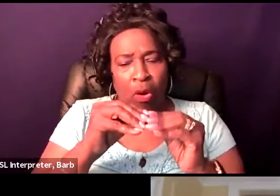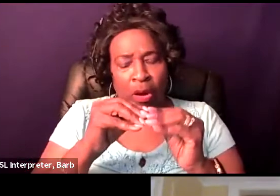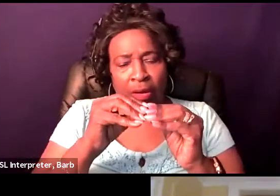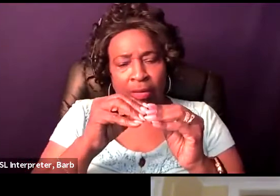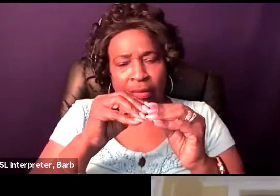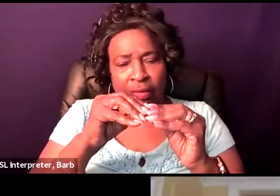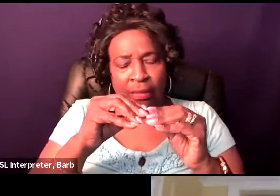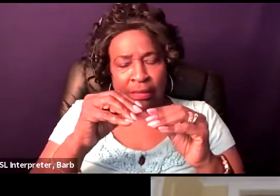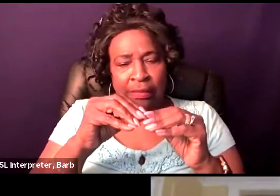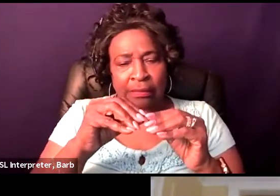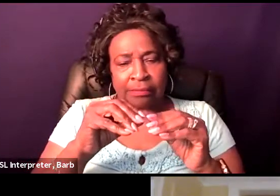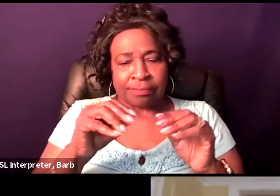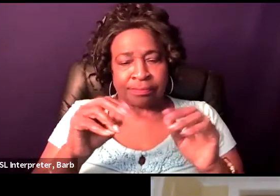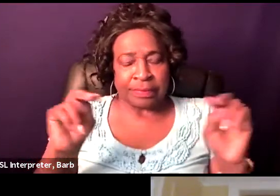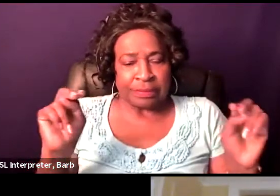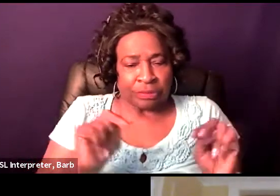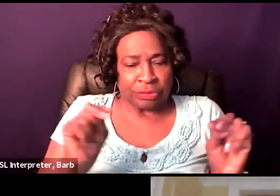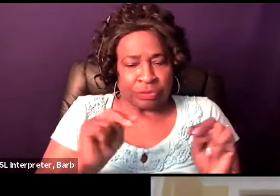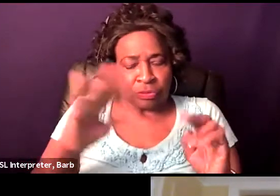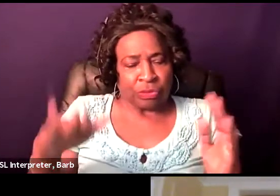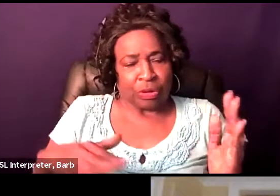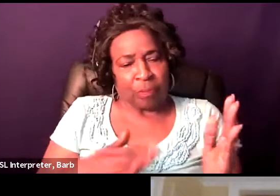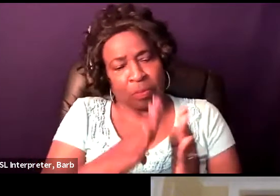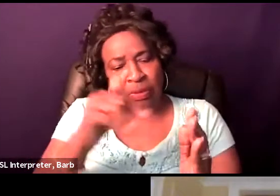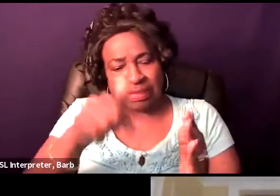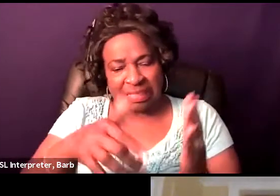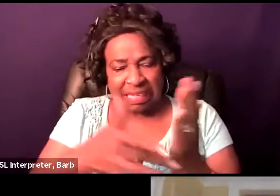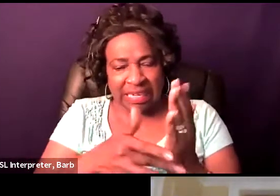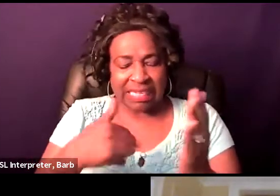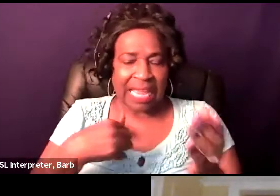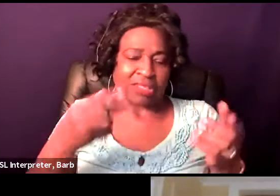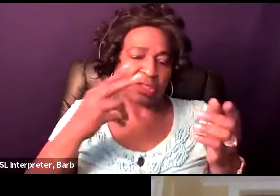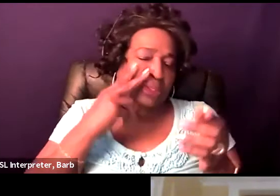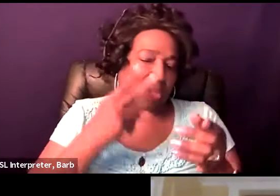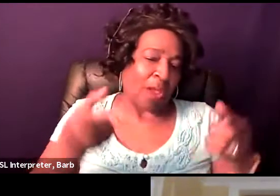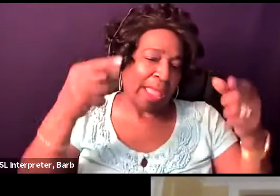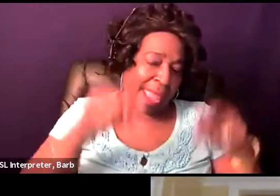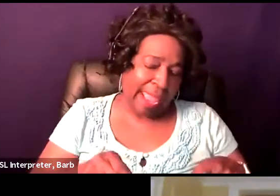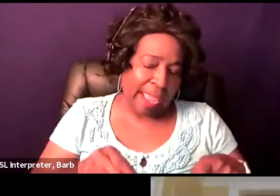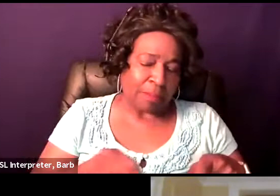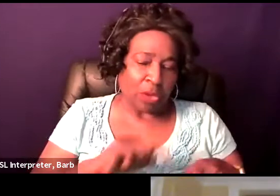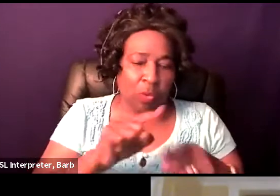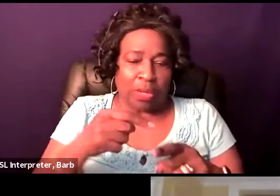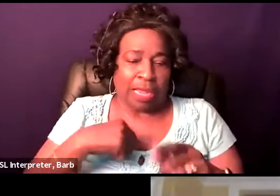approach to these technologies than I saw happening at the time that I started.